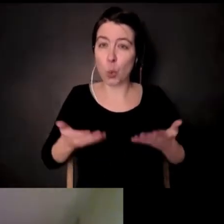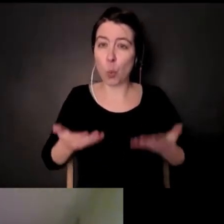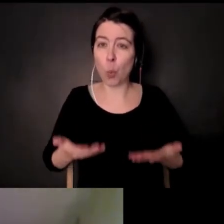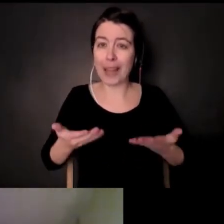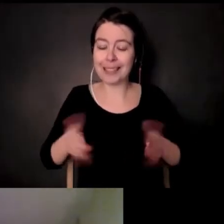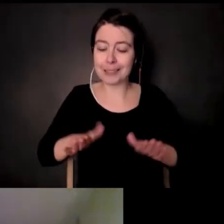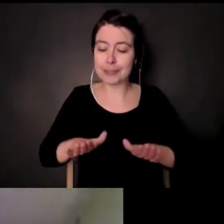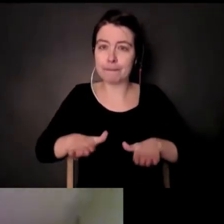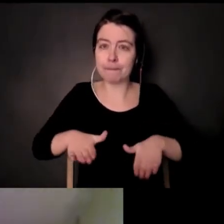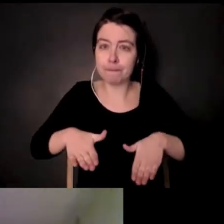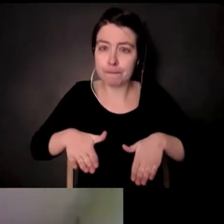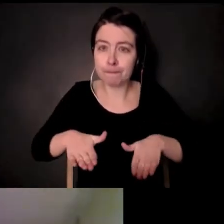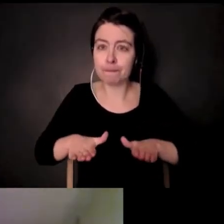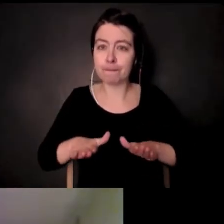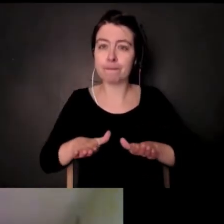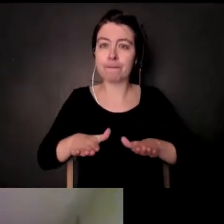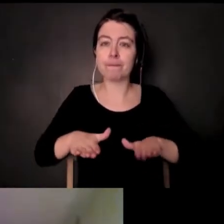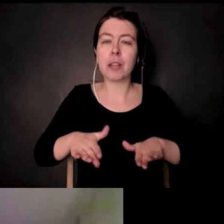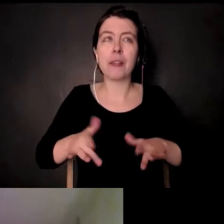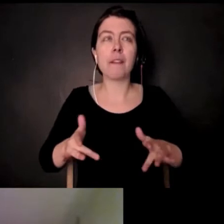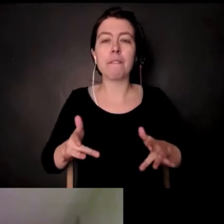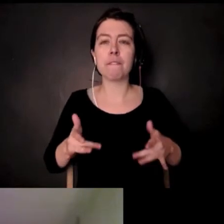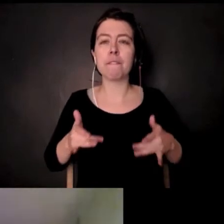feel a sense of grounding.